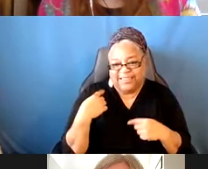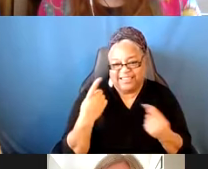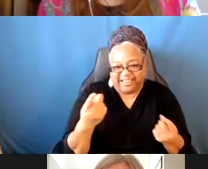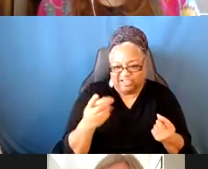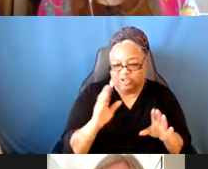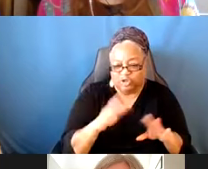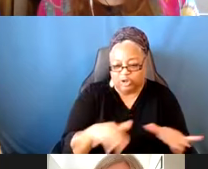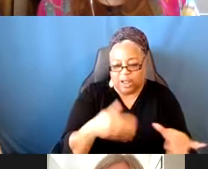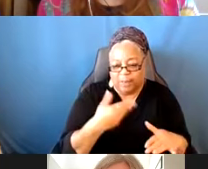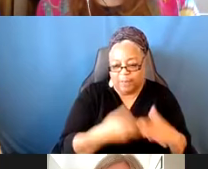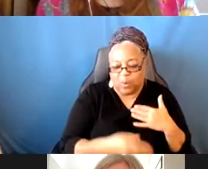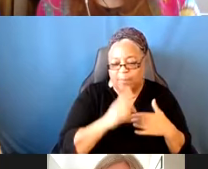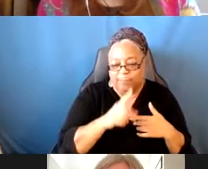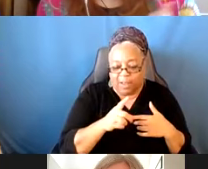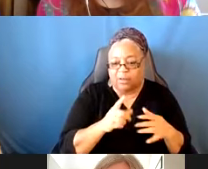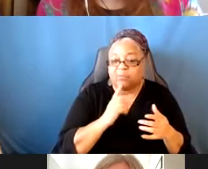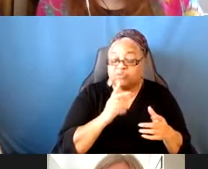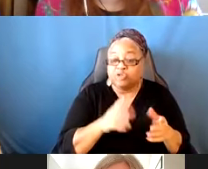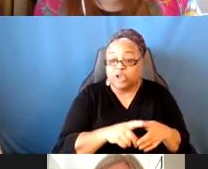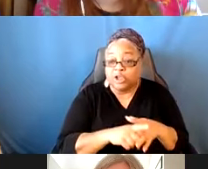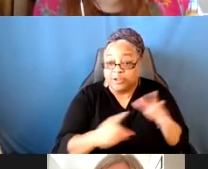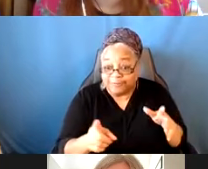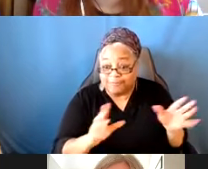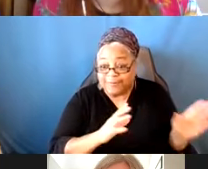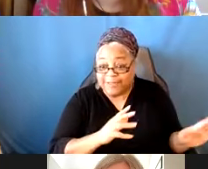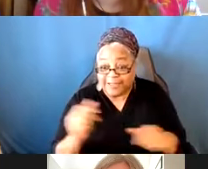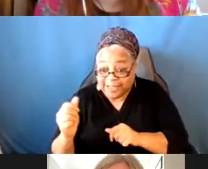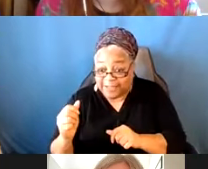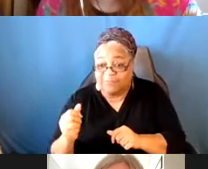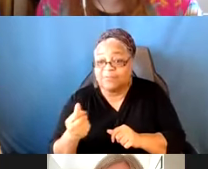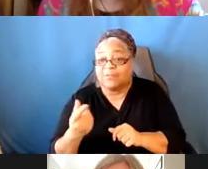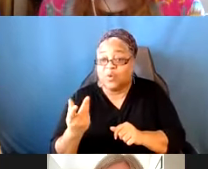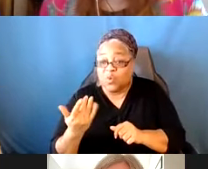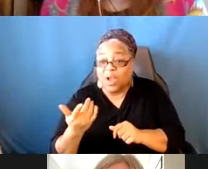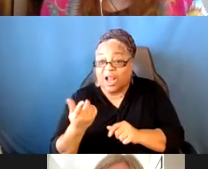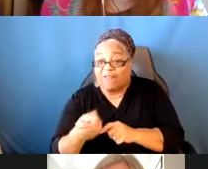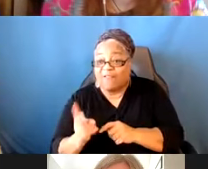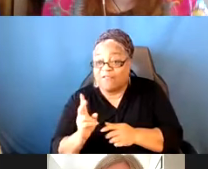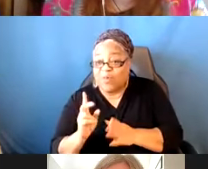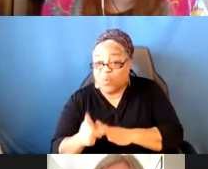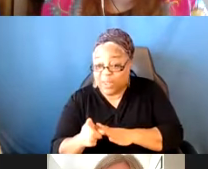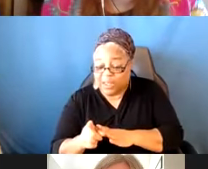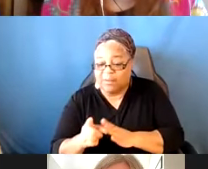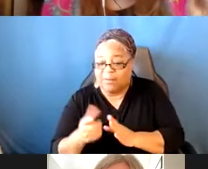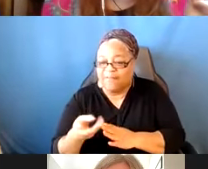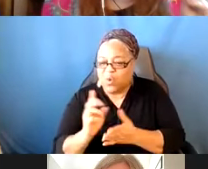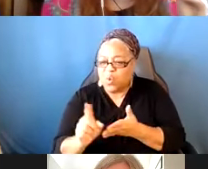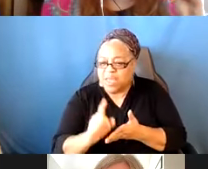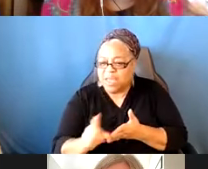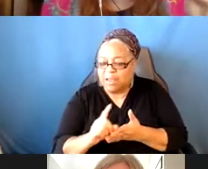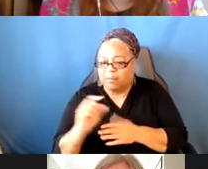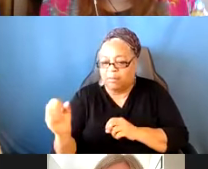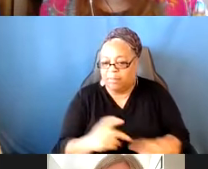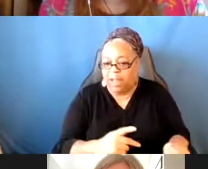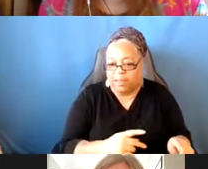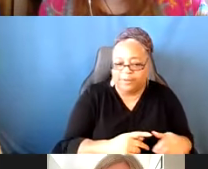weeks. When she does, though, she has returned both times with new ways to keep herself and her child safe. We love her for